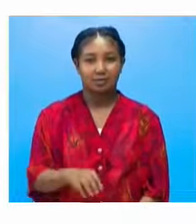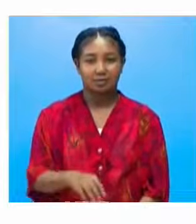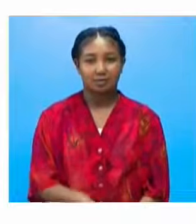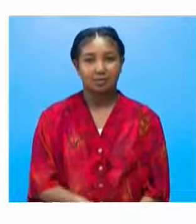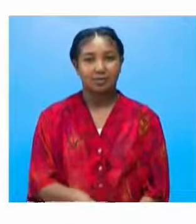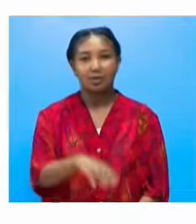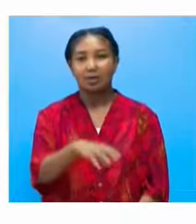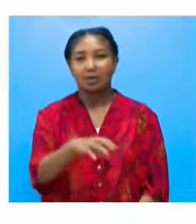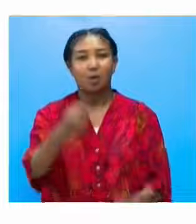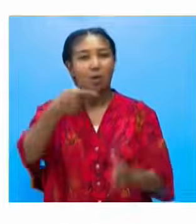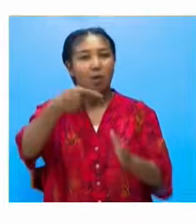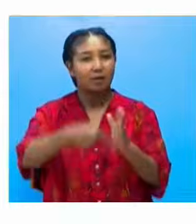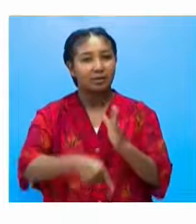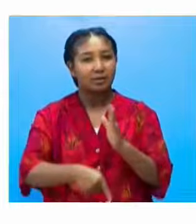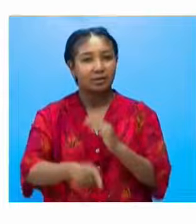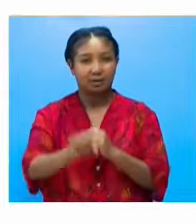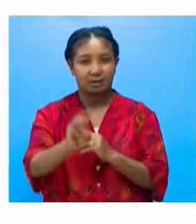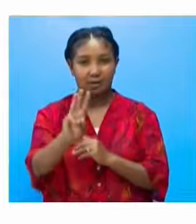What?